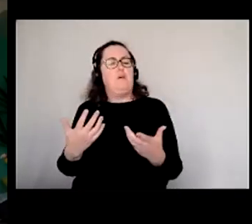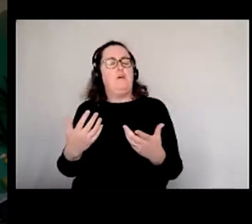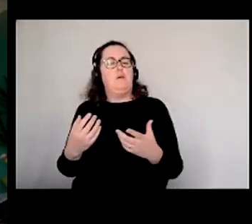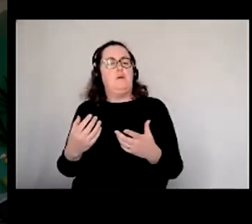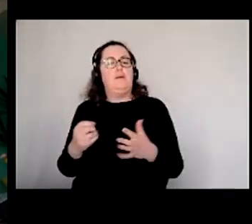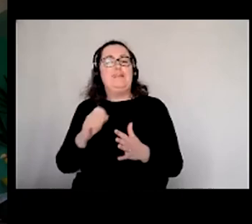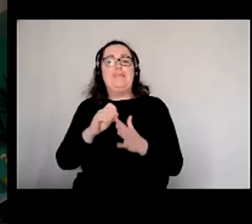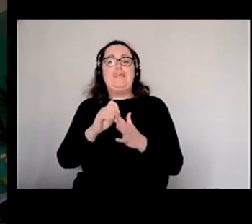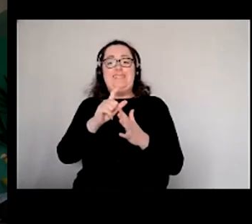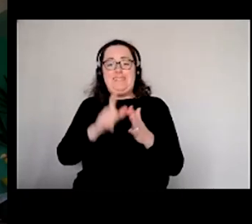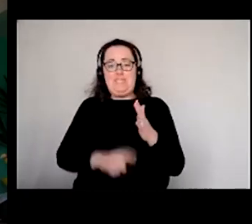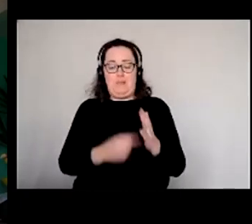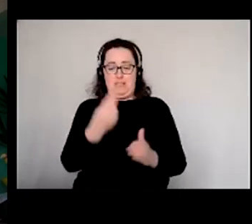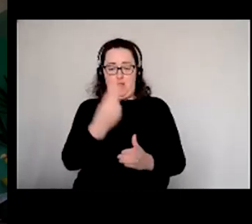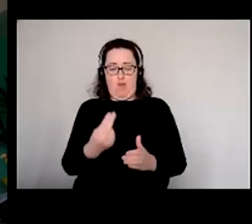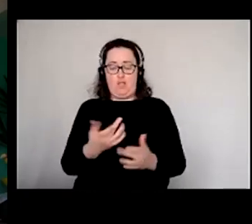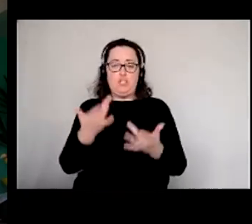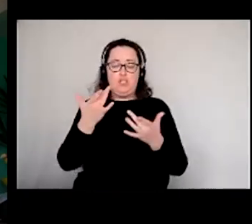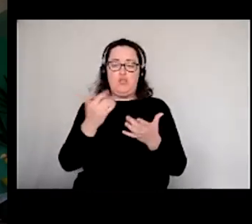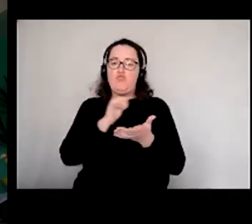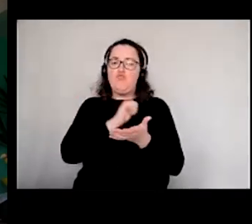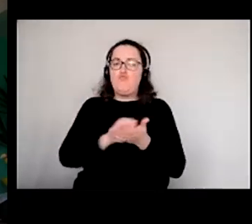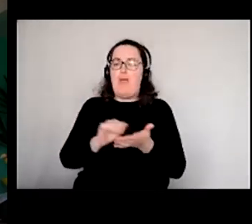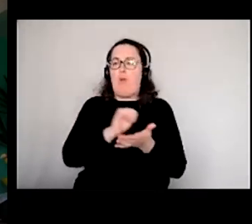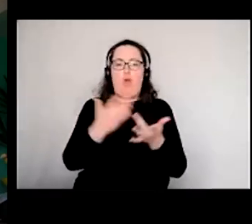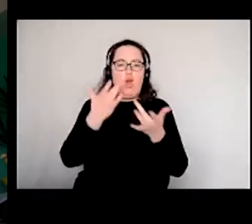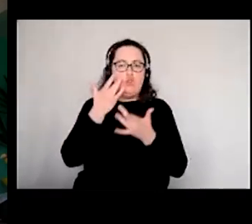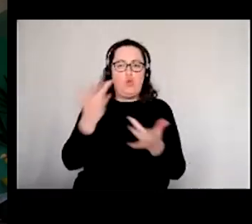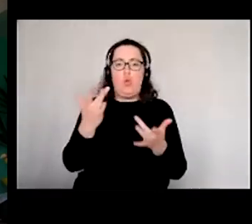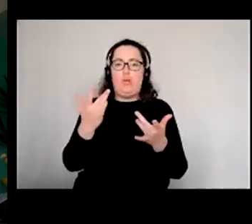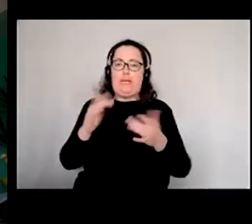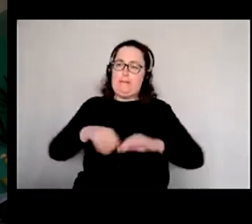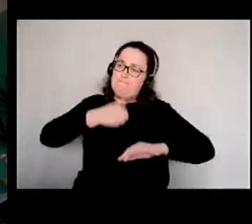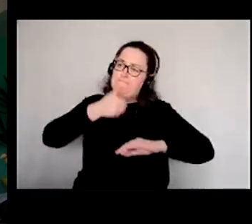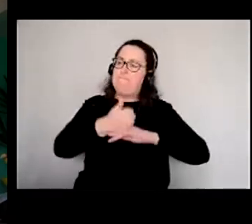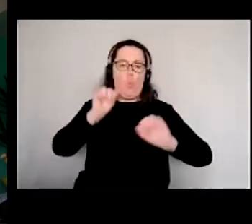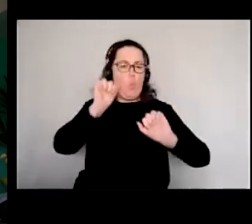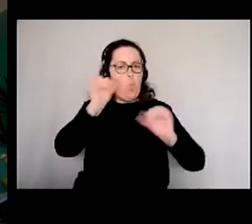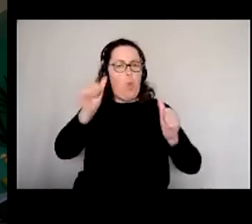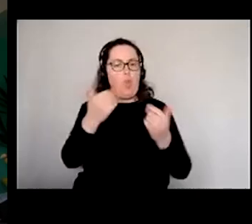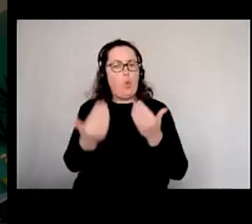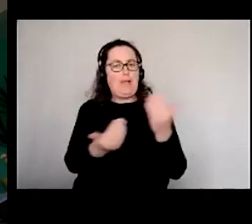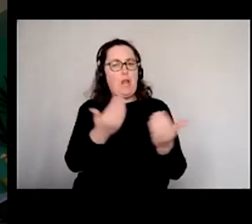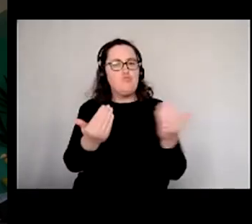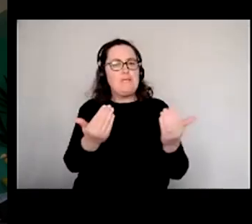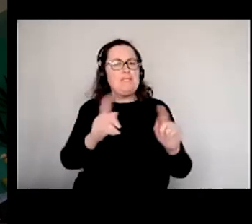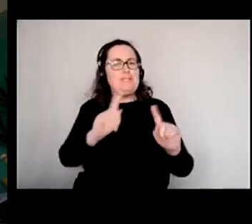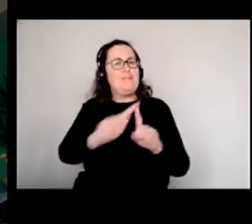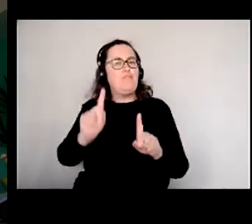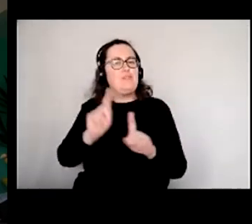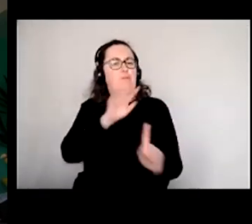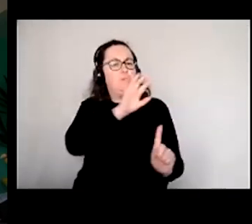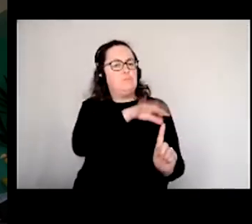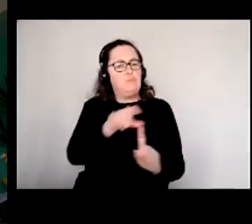of artists, which are shown regularly in established galleries and, you know, other places where we see art,